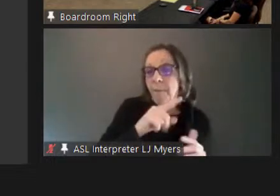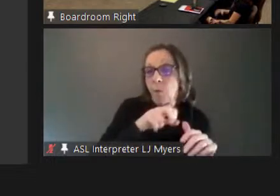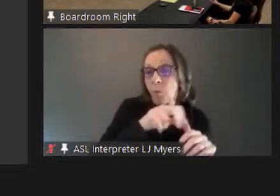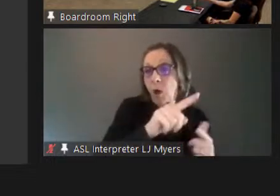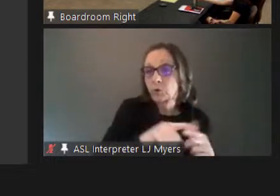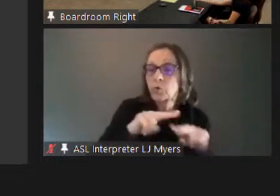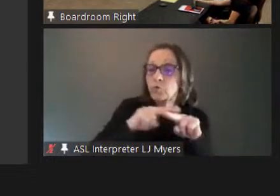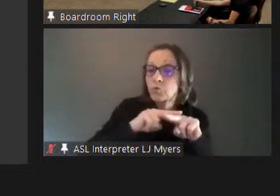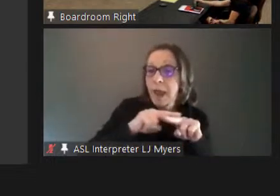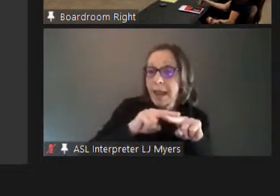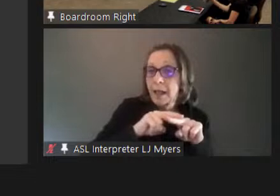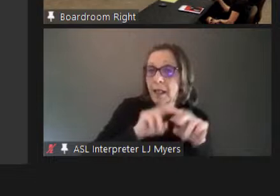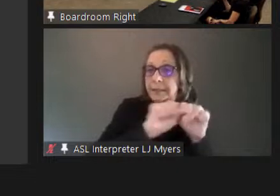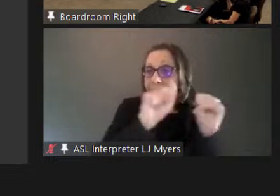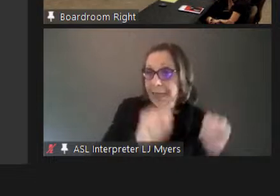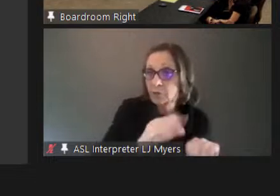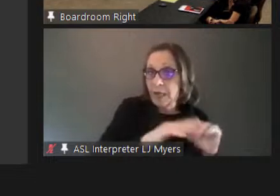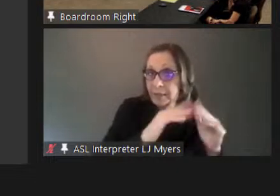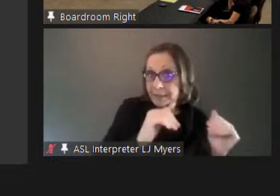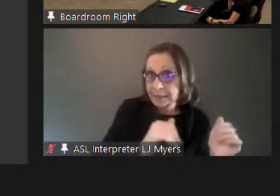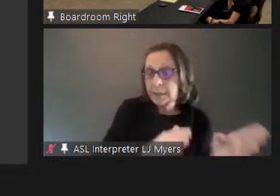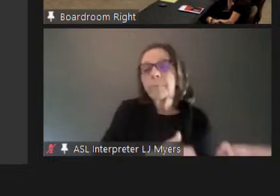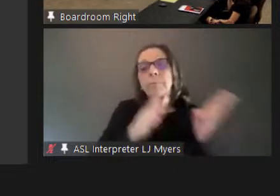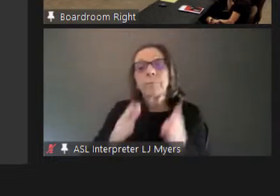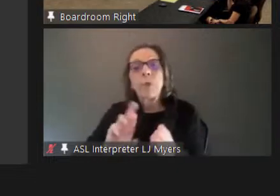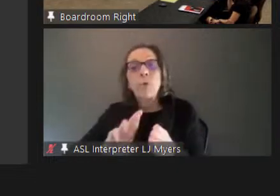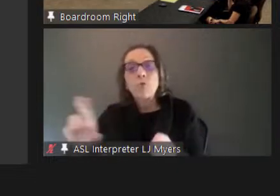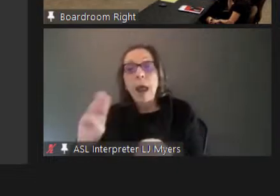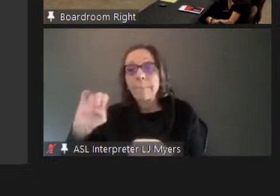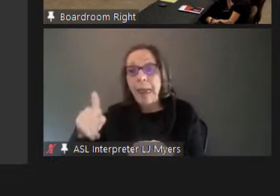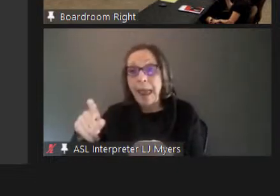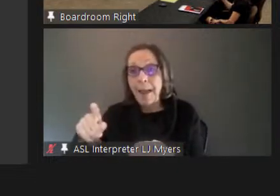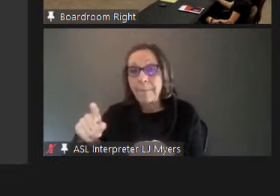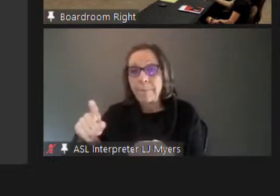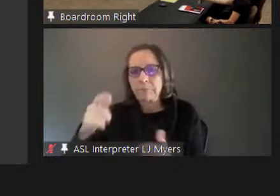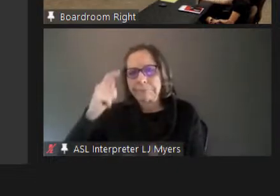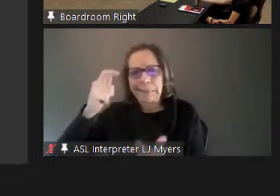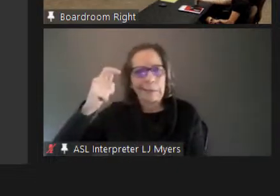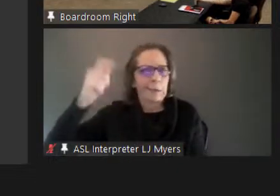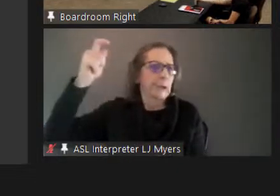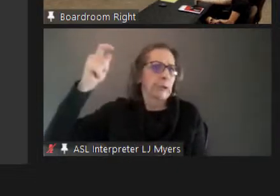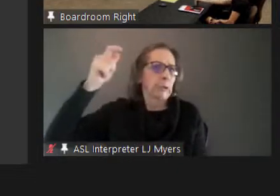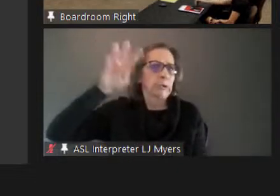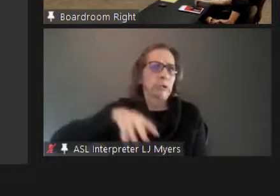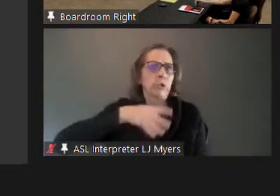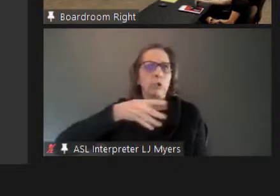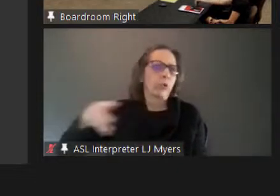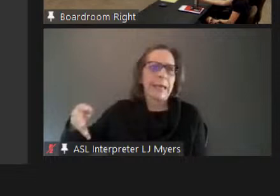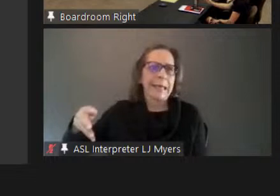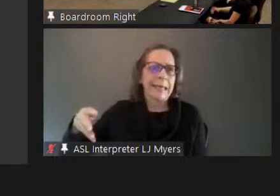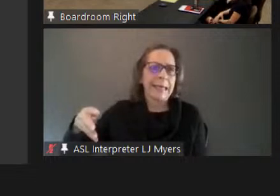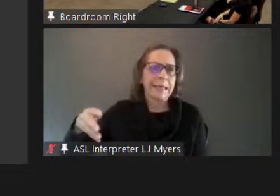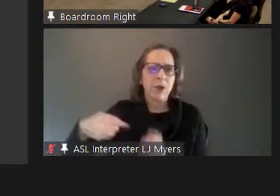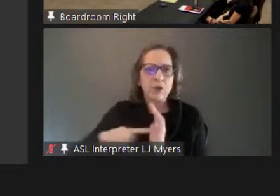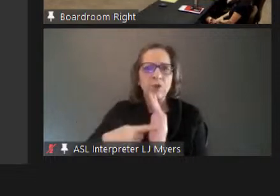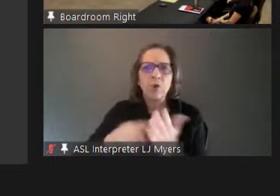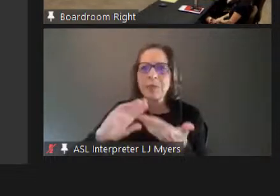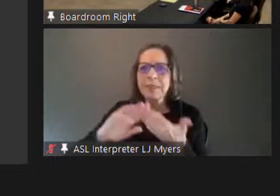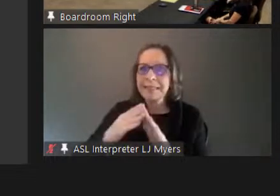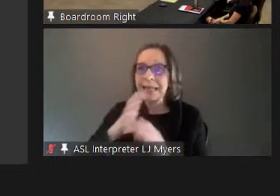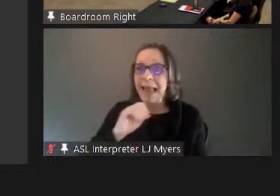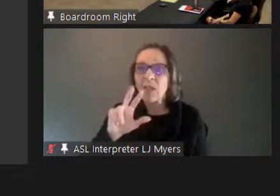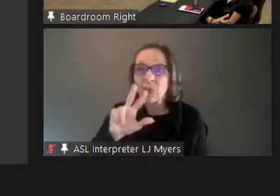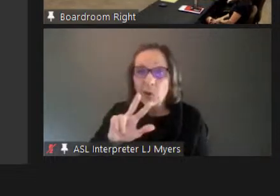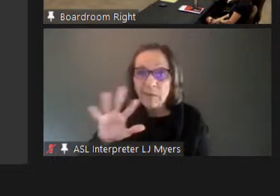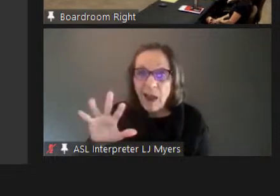rail stations on the system. The right map in that huge grid that completes the city and its 35 suburbs